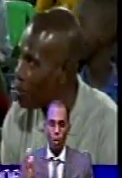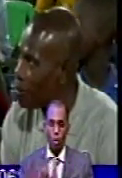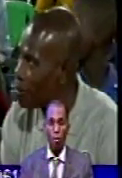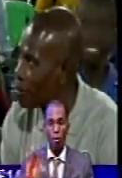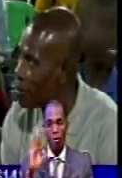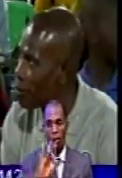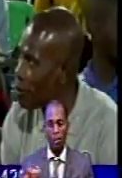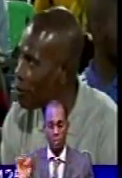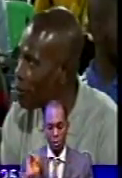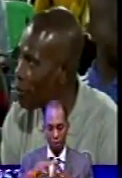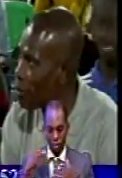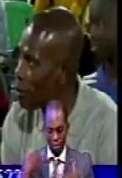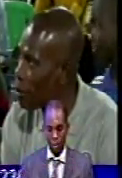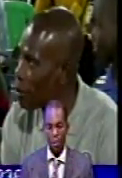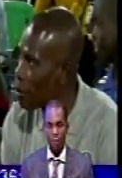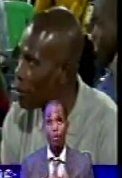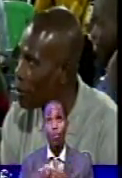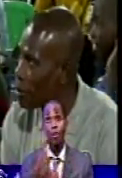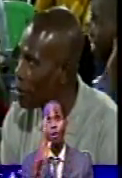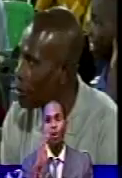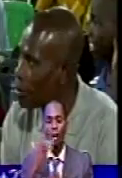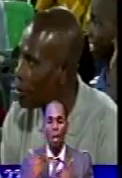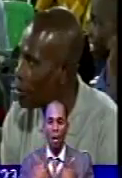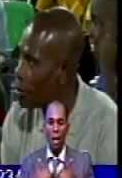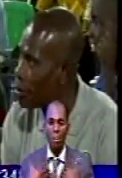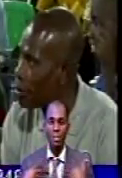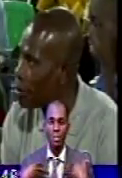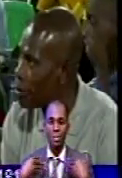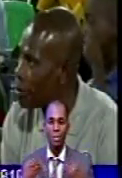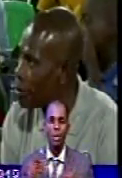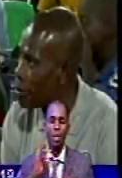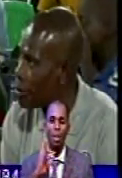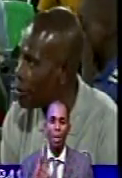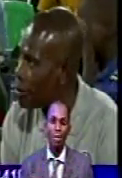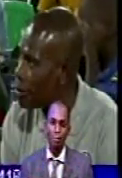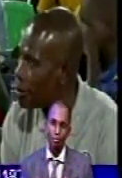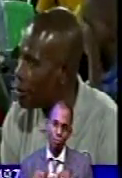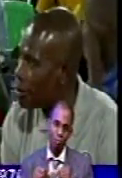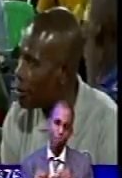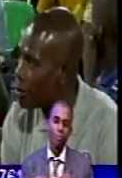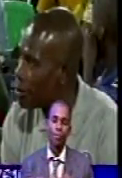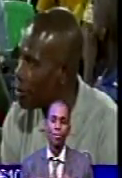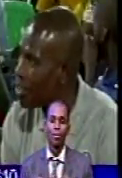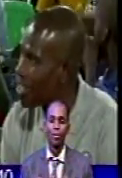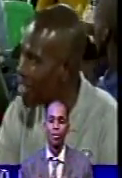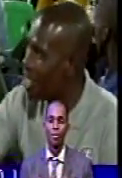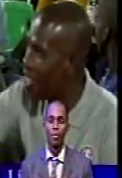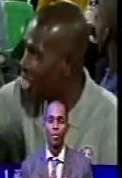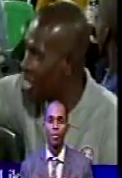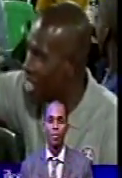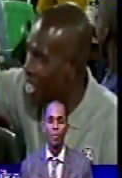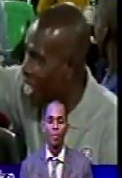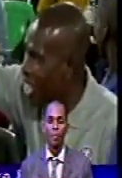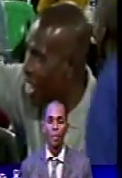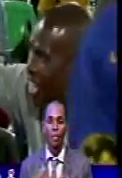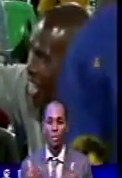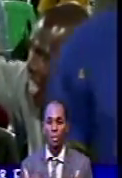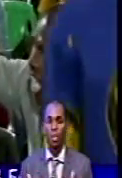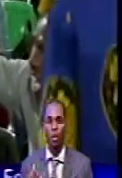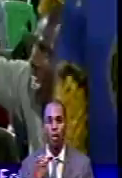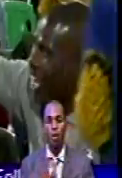walk, but after the prayer of the man of God, she jumped up, and we are going to watch